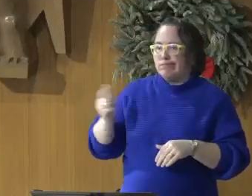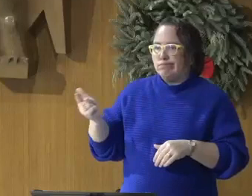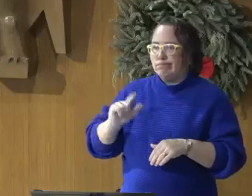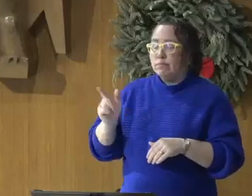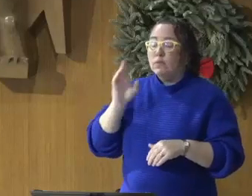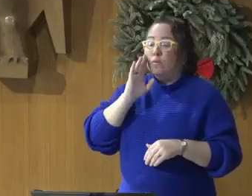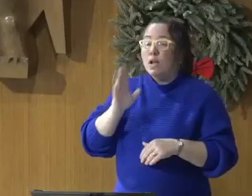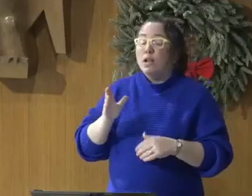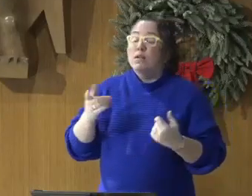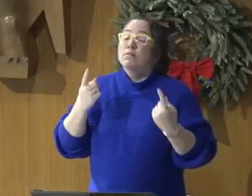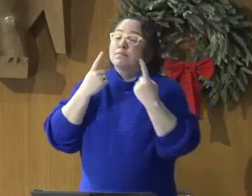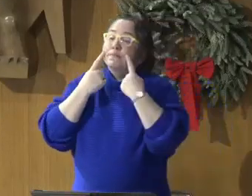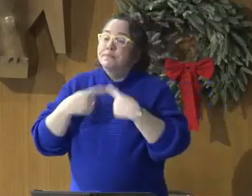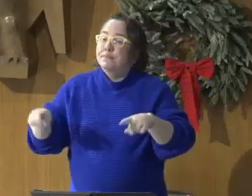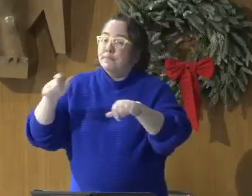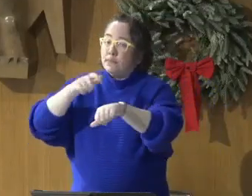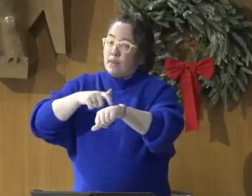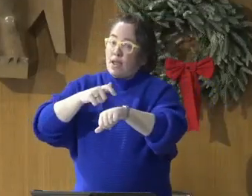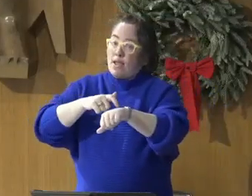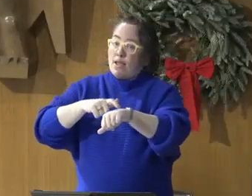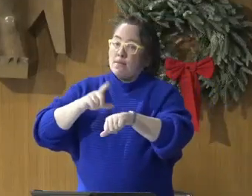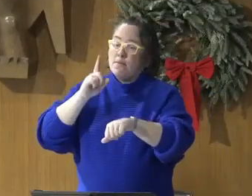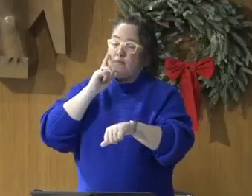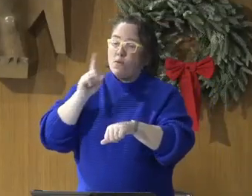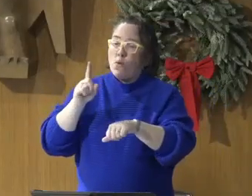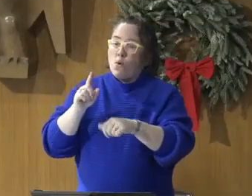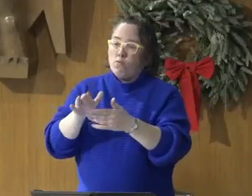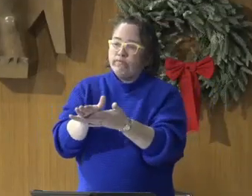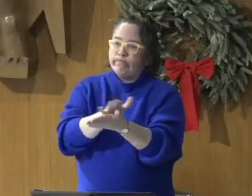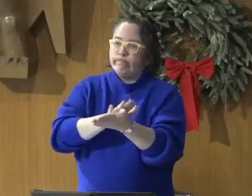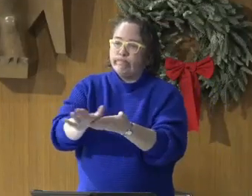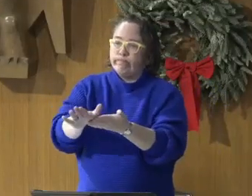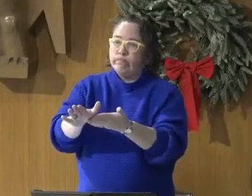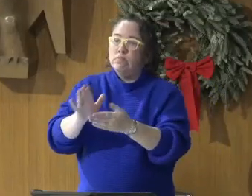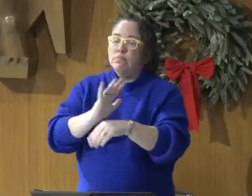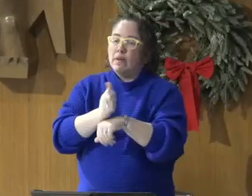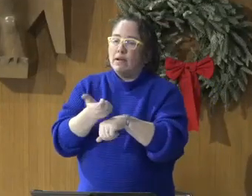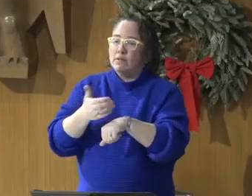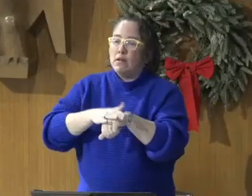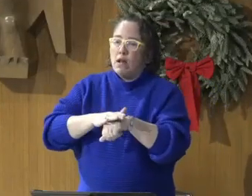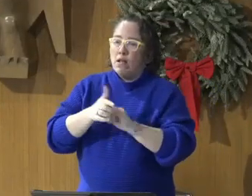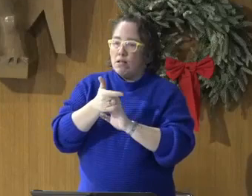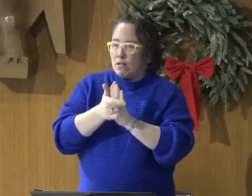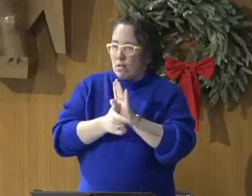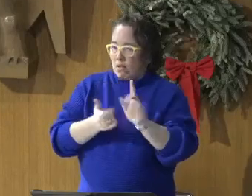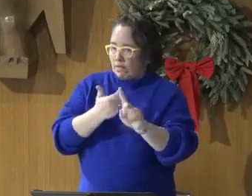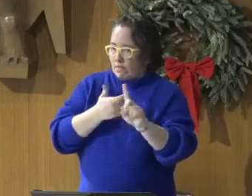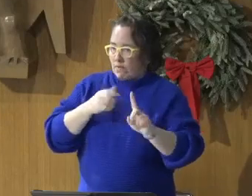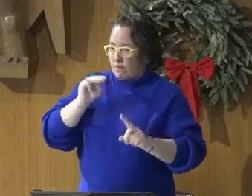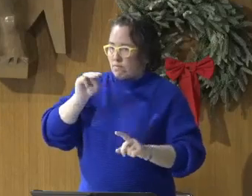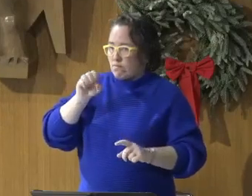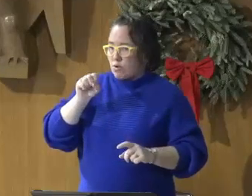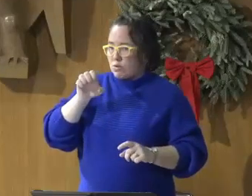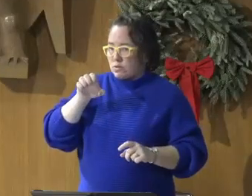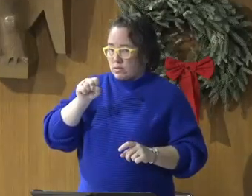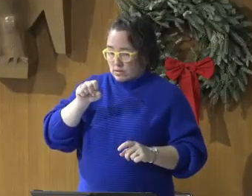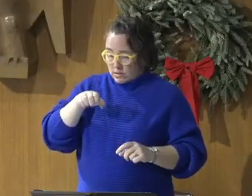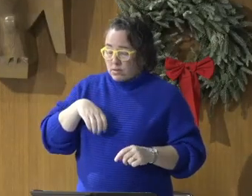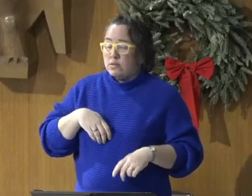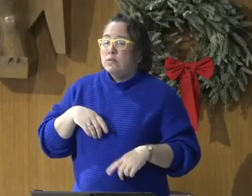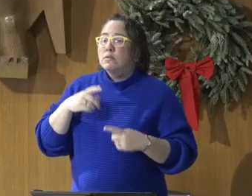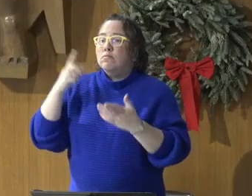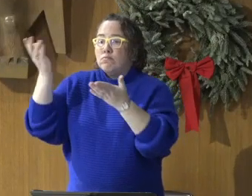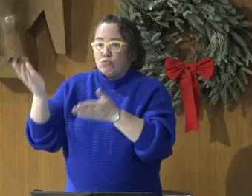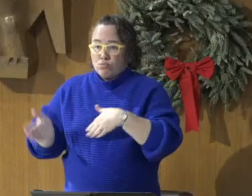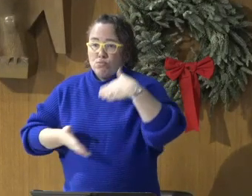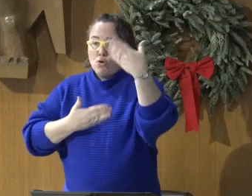When the time came for their purification according to the law of Moses, they brought him up to